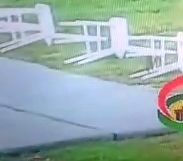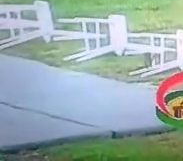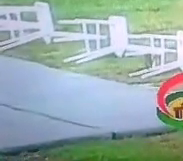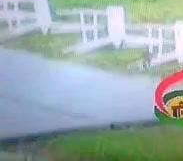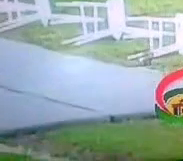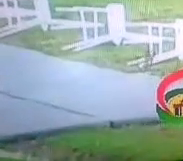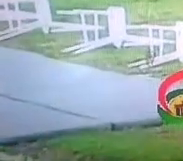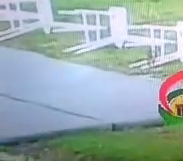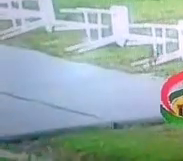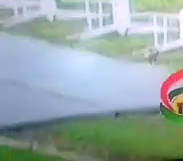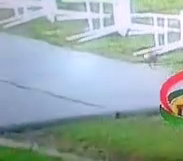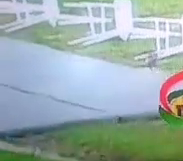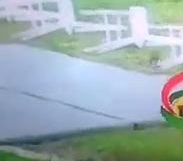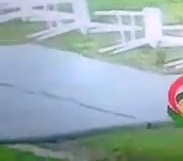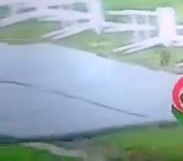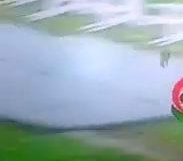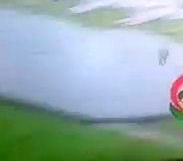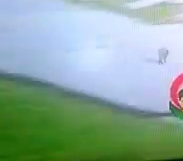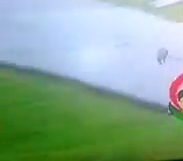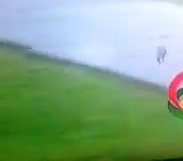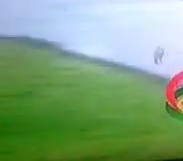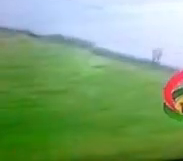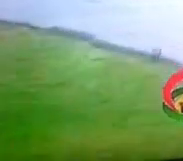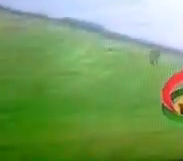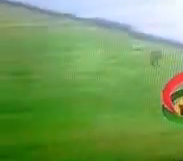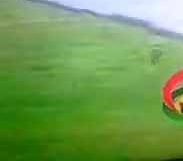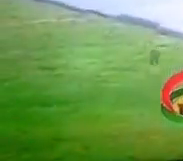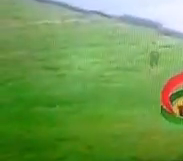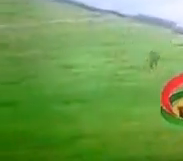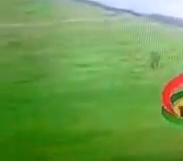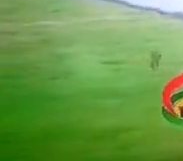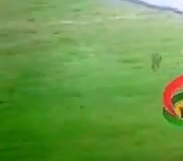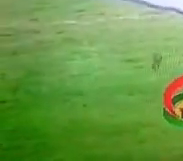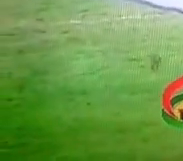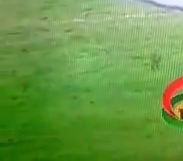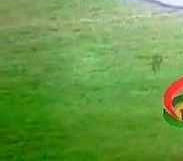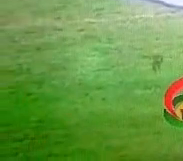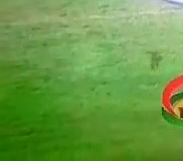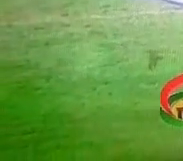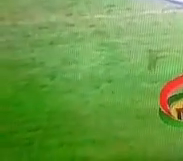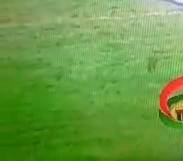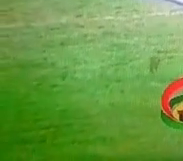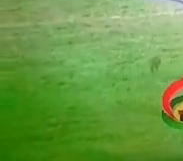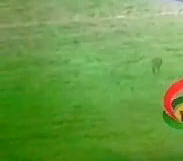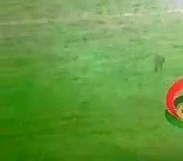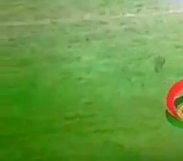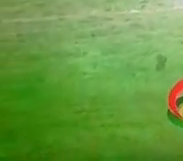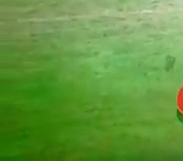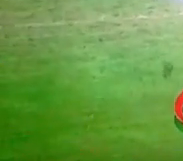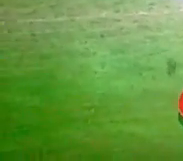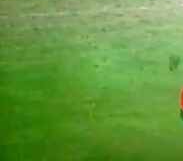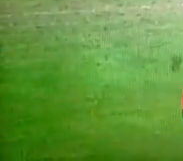And this almost like marching while still engaging in some form of exercise. Yes. Hey! They are doing it to